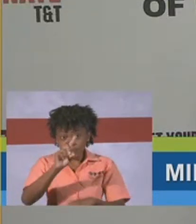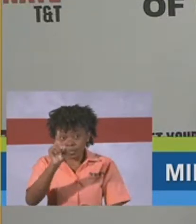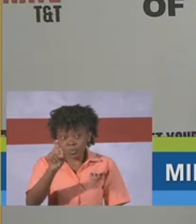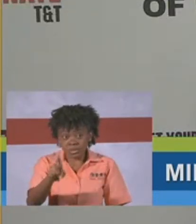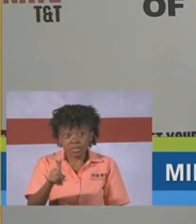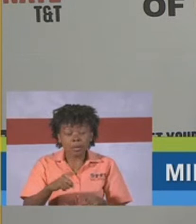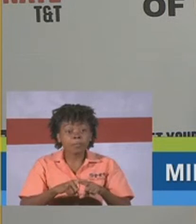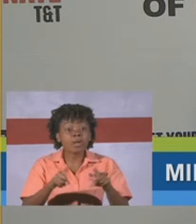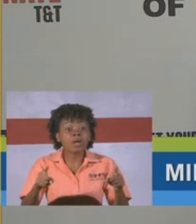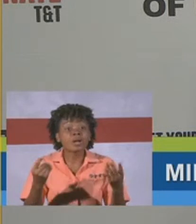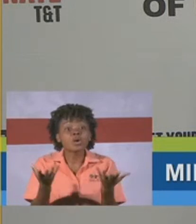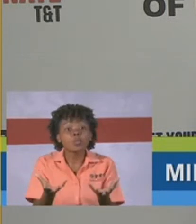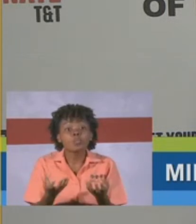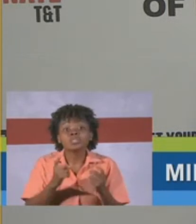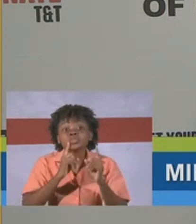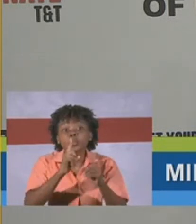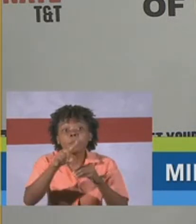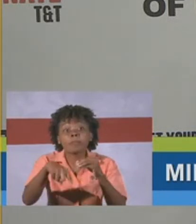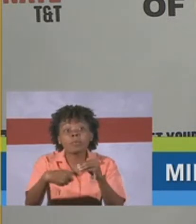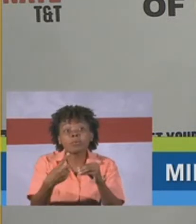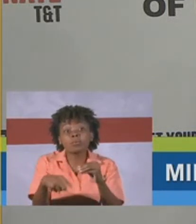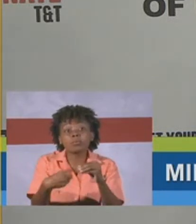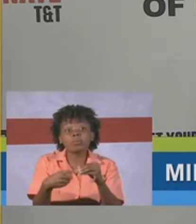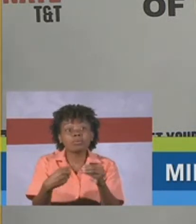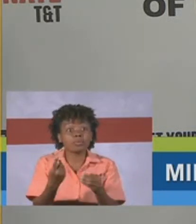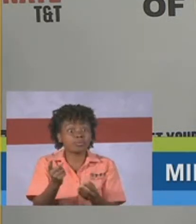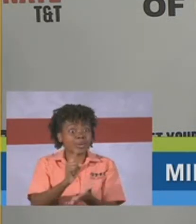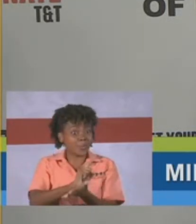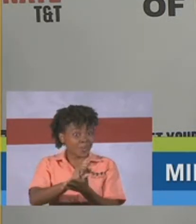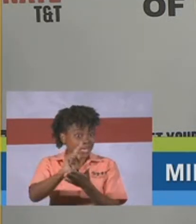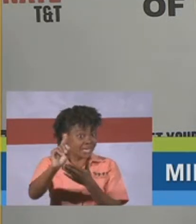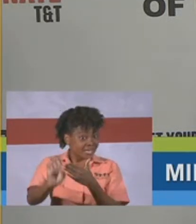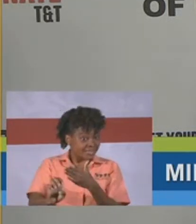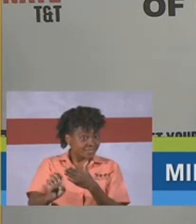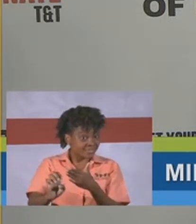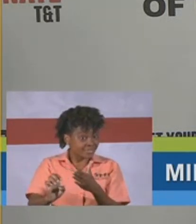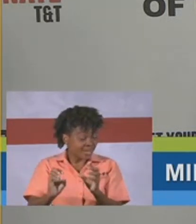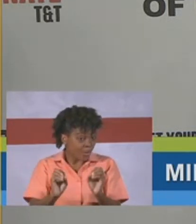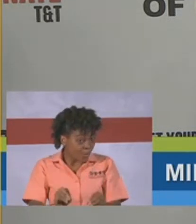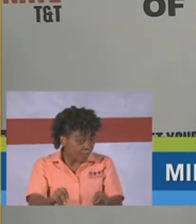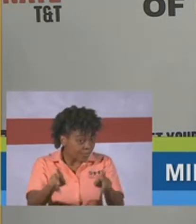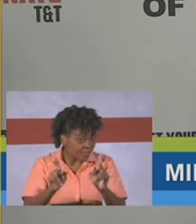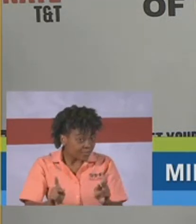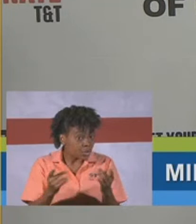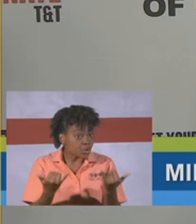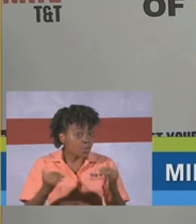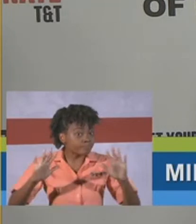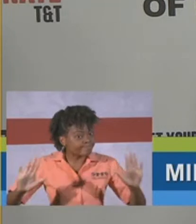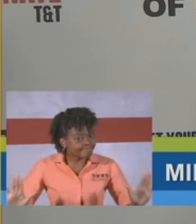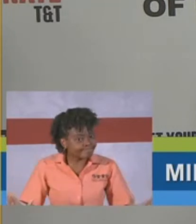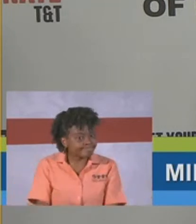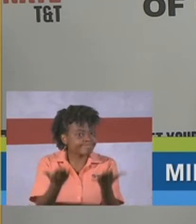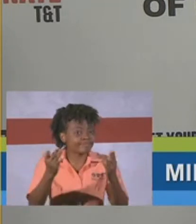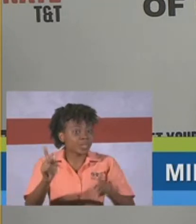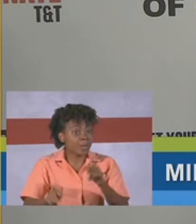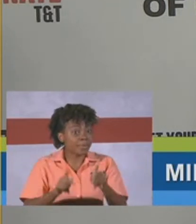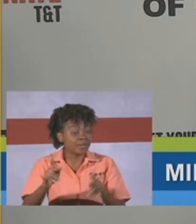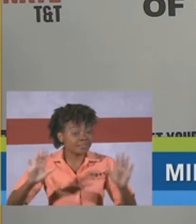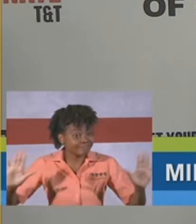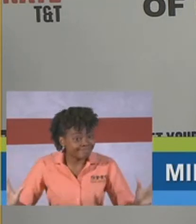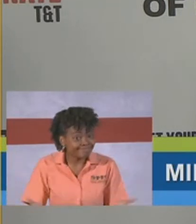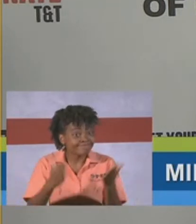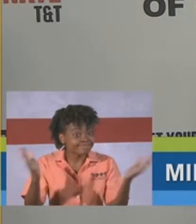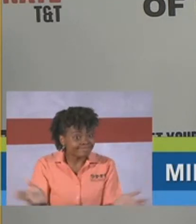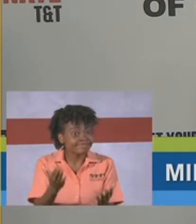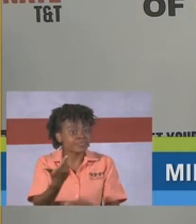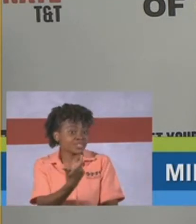weekend vaccination. We take every opportunity that we can to encourage persons to go out and be vaccinated.